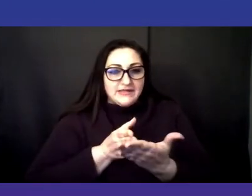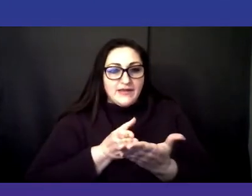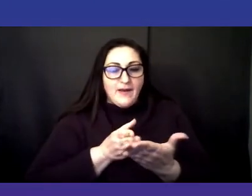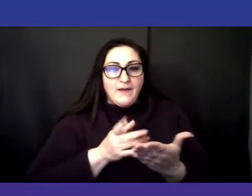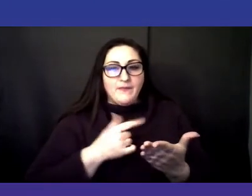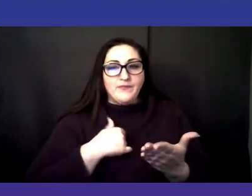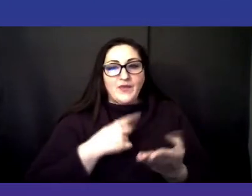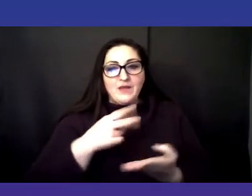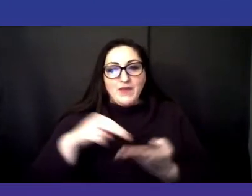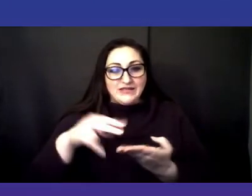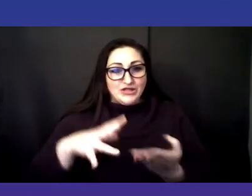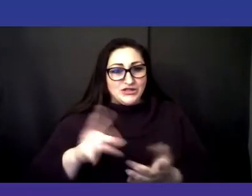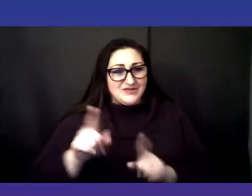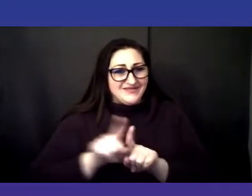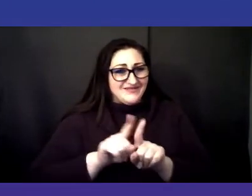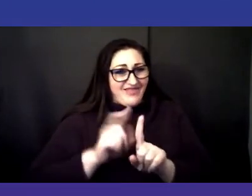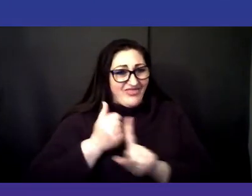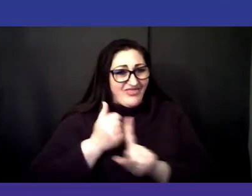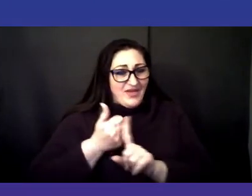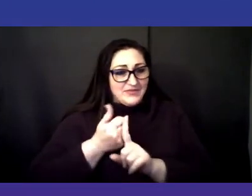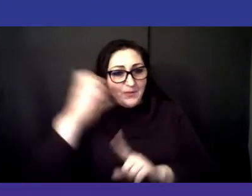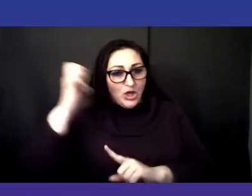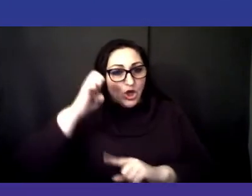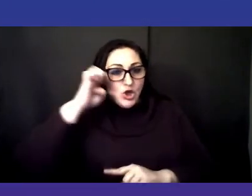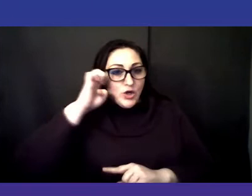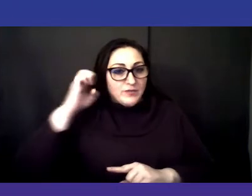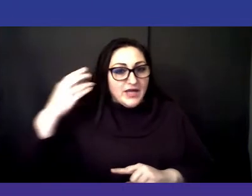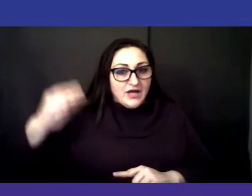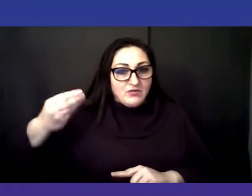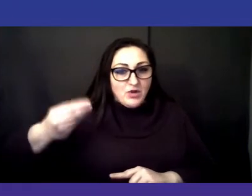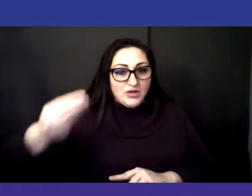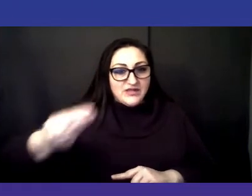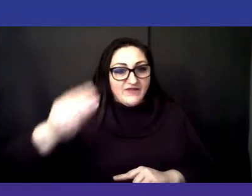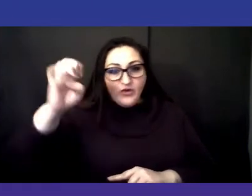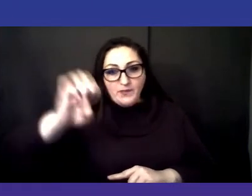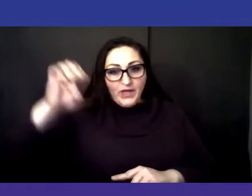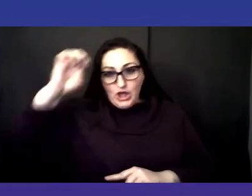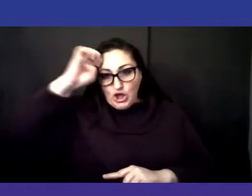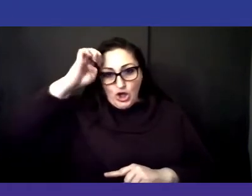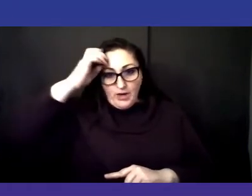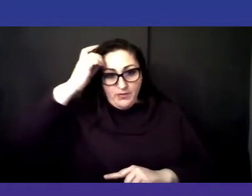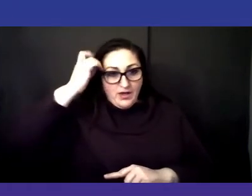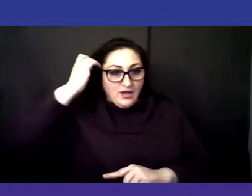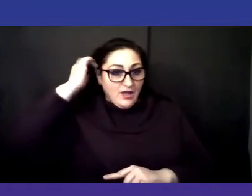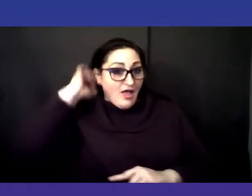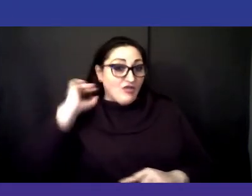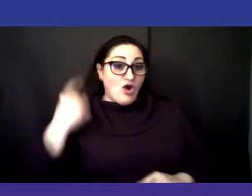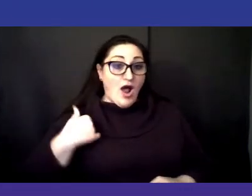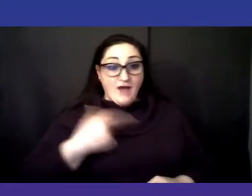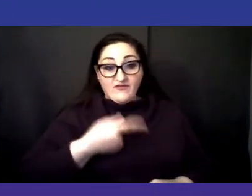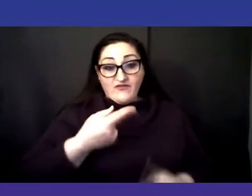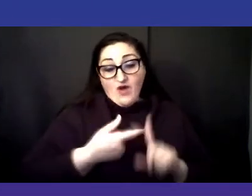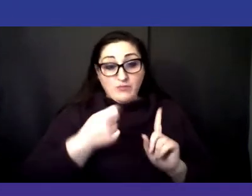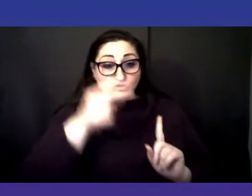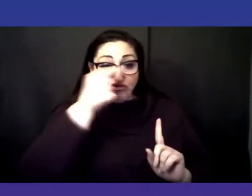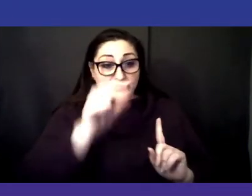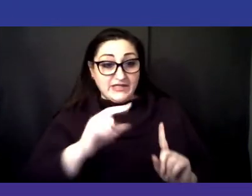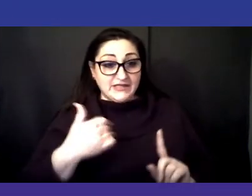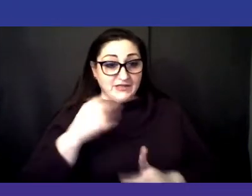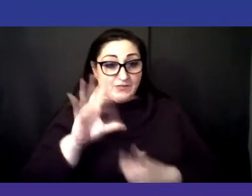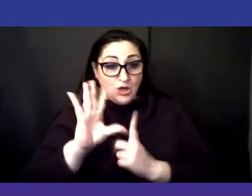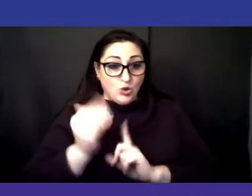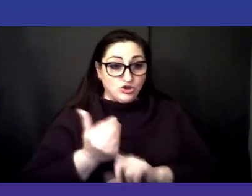European ancestry. If they're from like Europe, they can very much be like, I'm from Greece and this is my culture. I'm from Spain, this is my